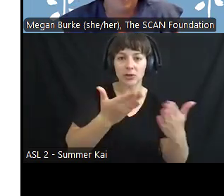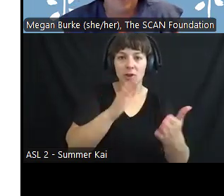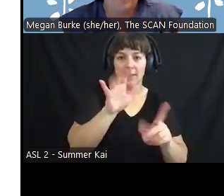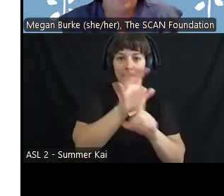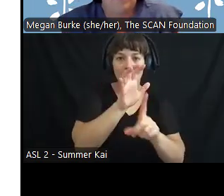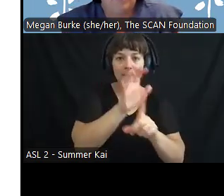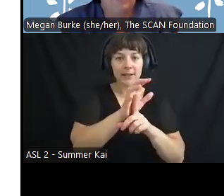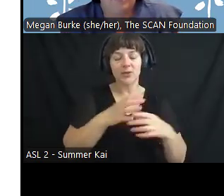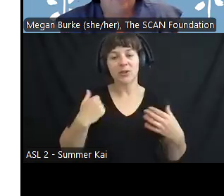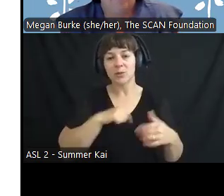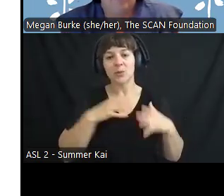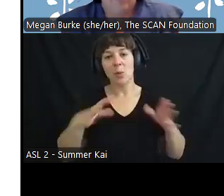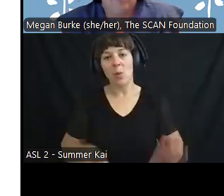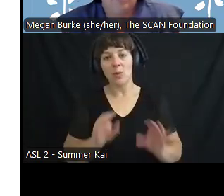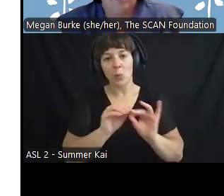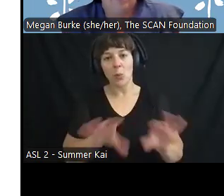lose that.